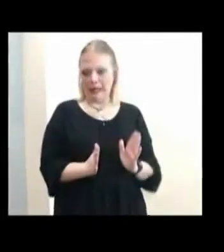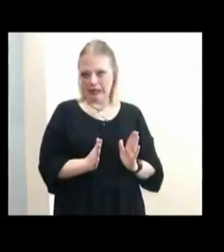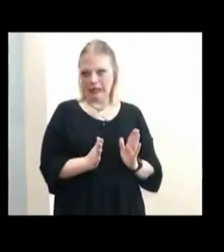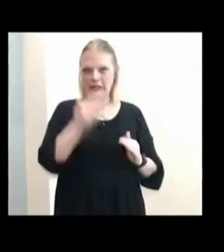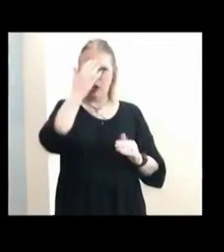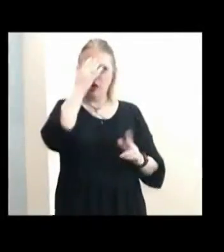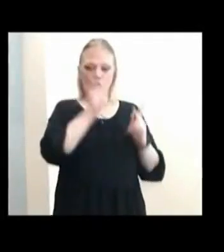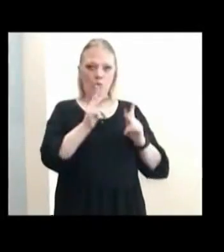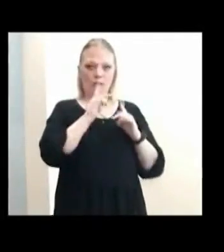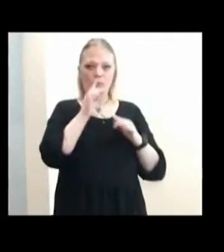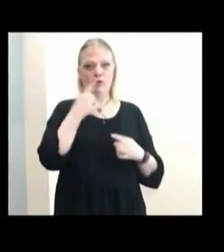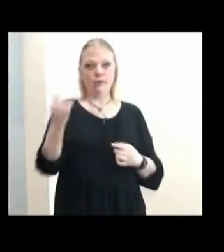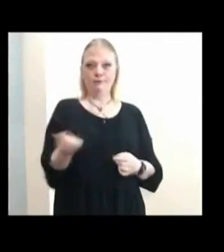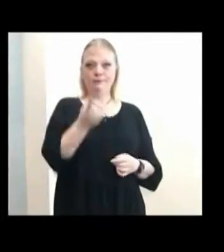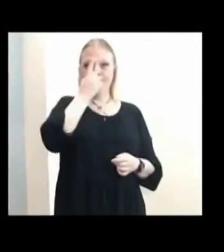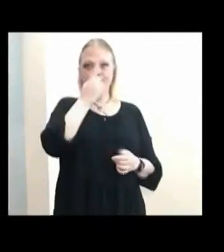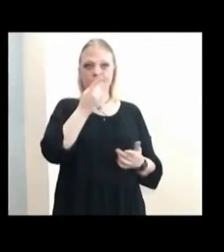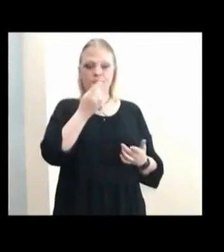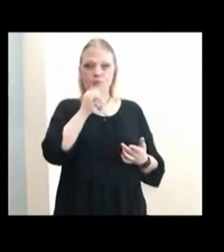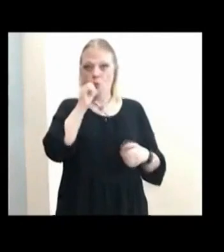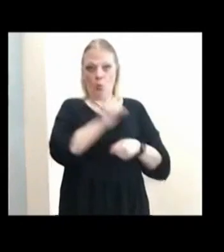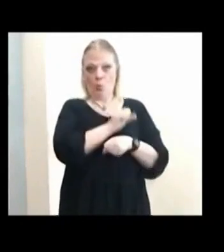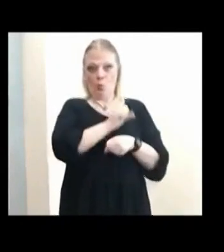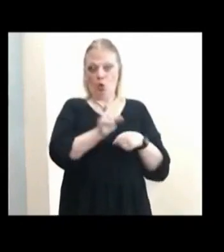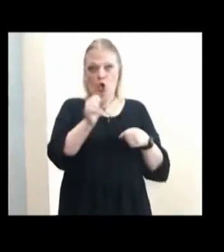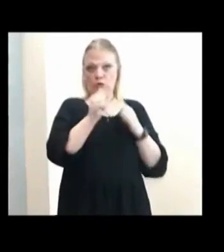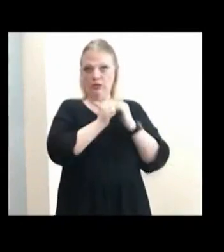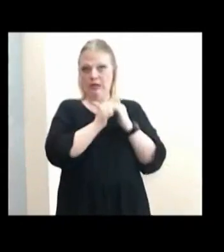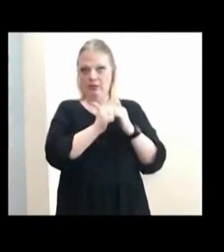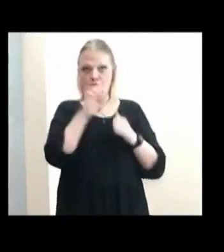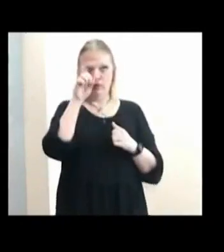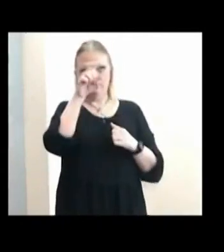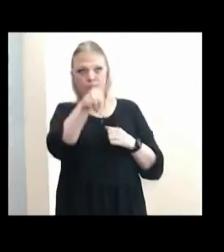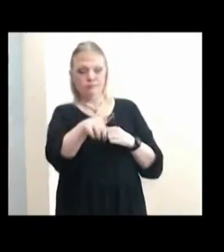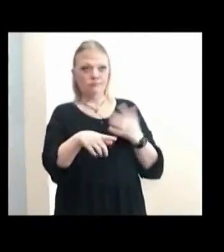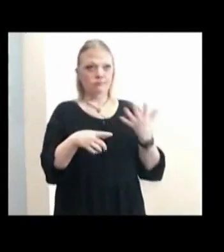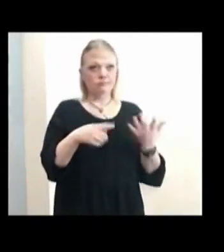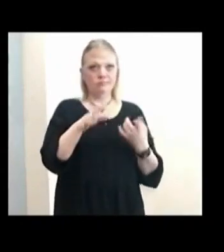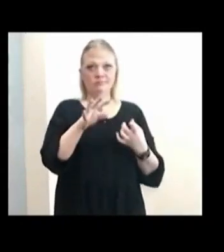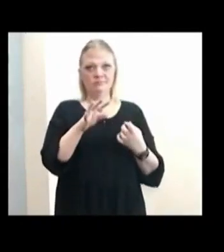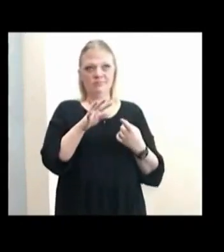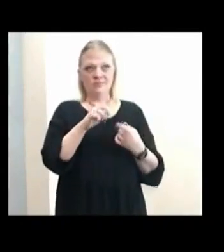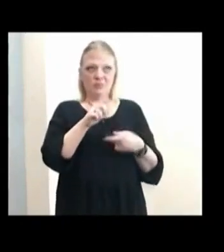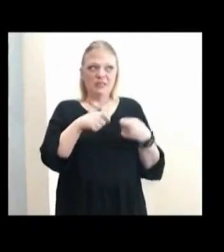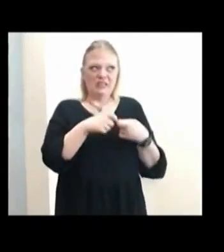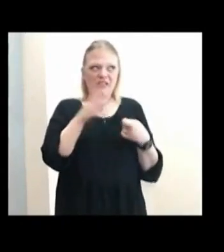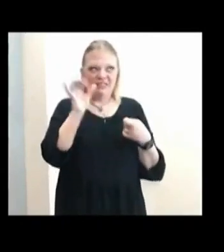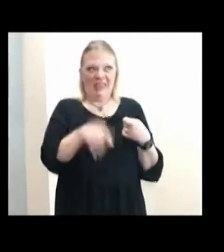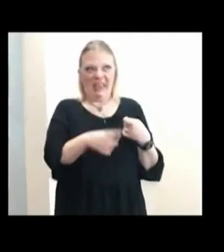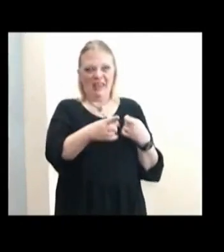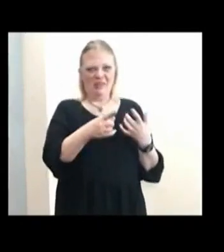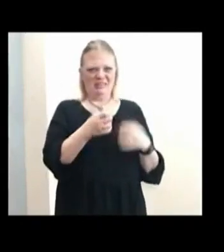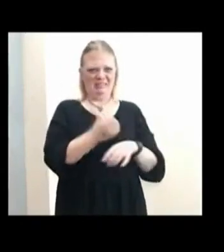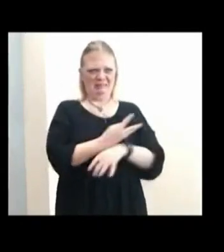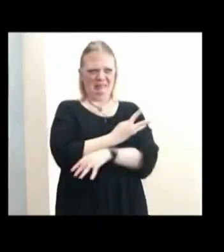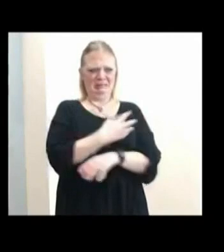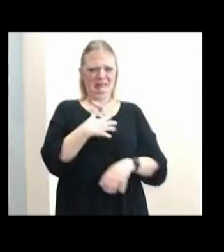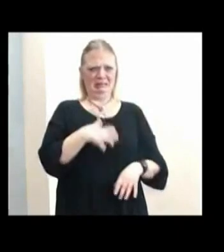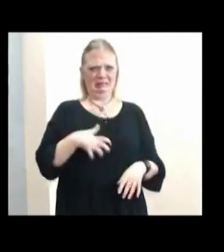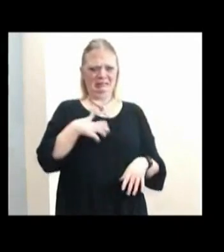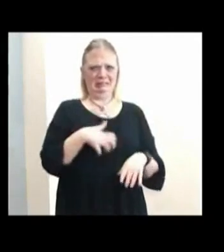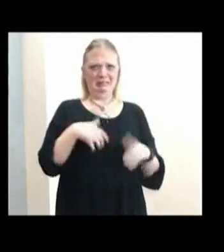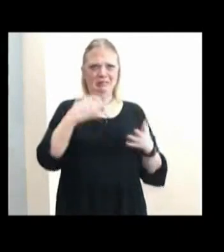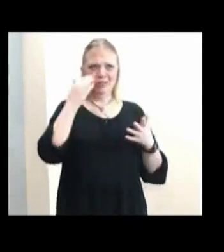County Executive Mark Poloncarz characterized the latest allegation against the governor as creepy. It was just creepy to know that the